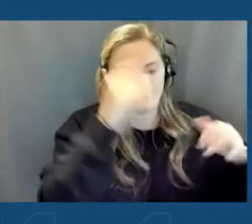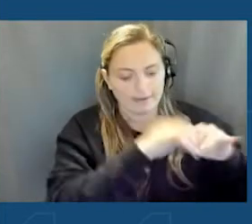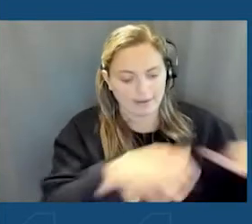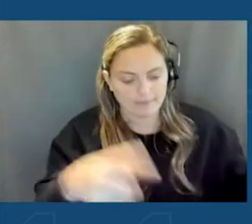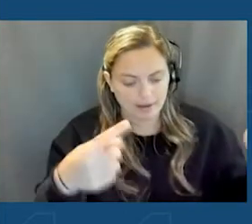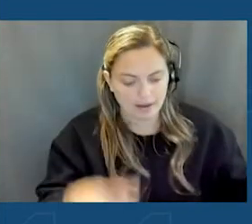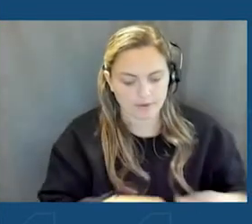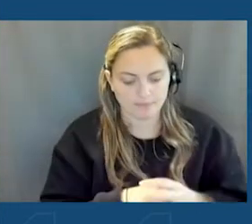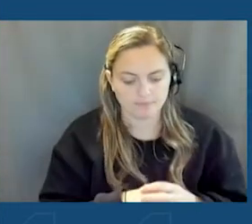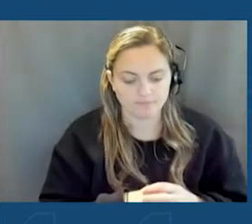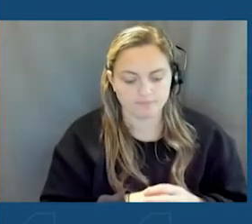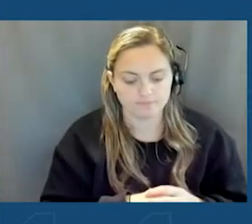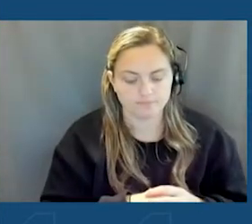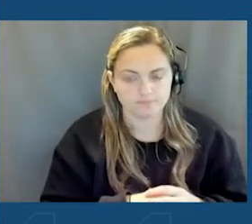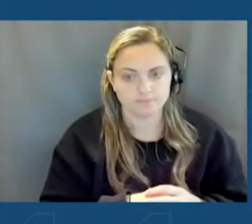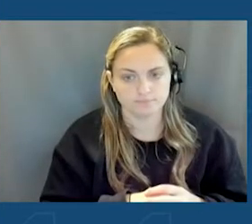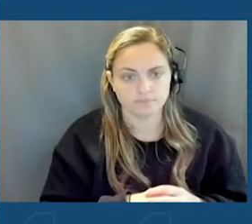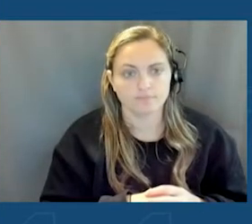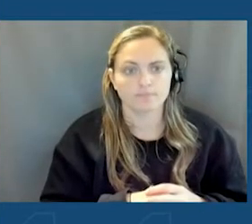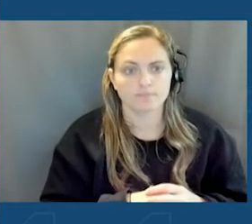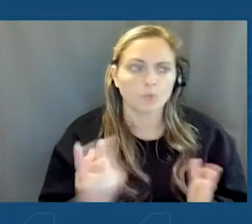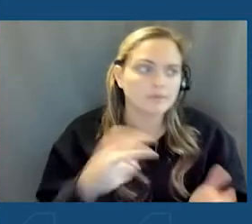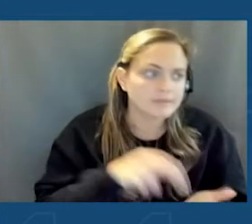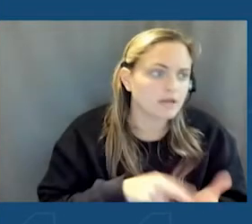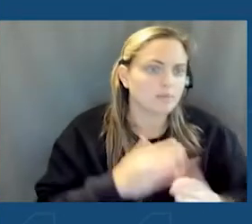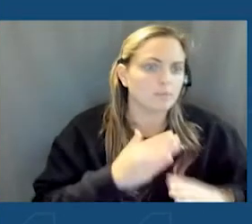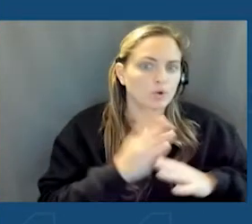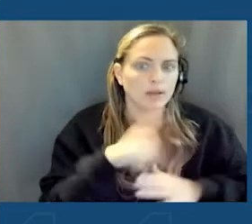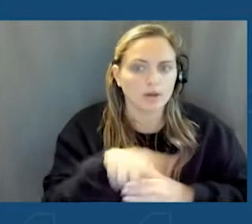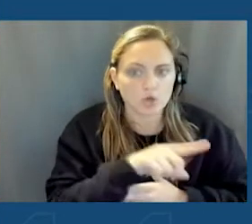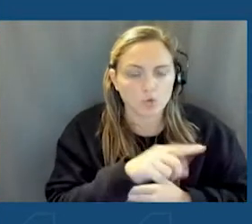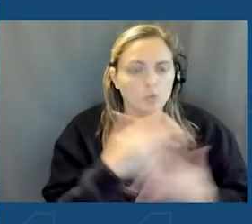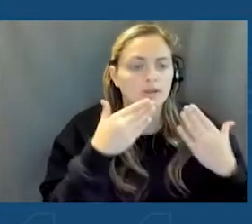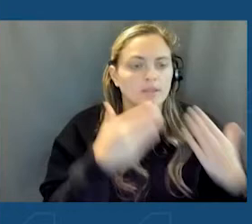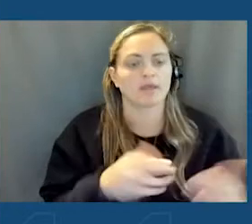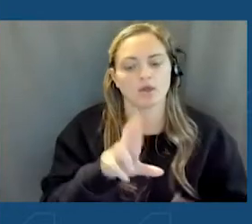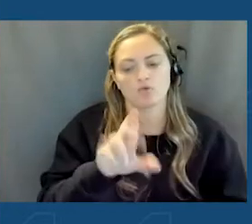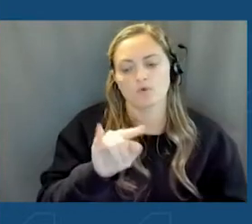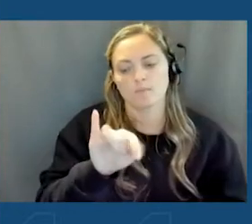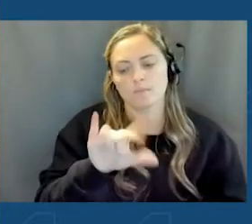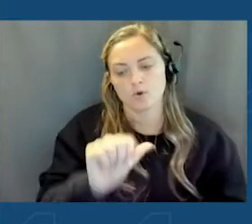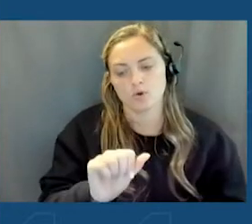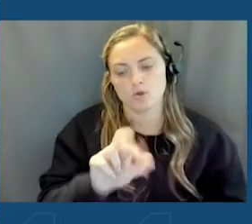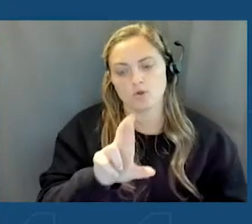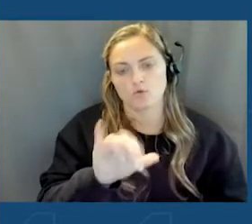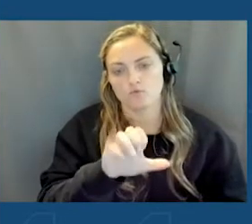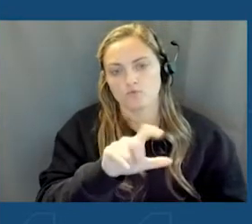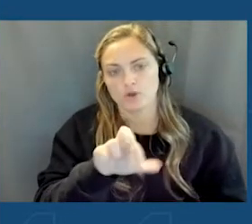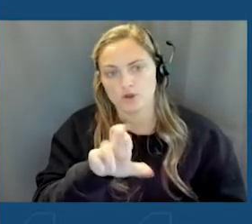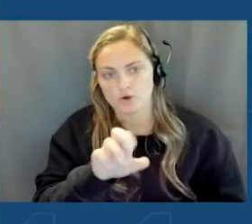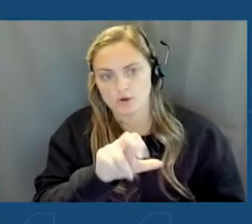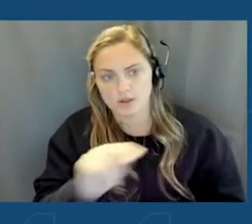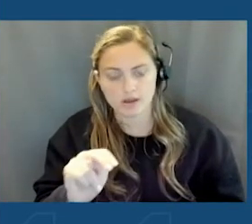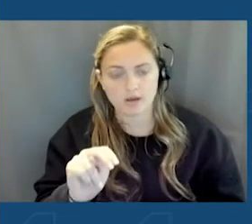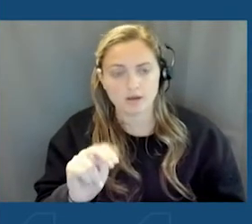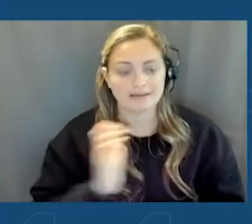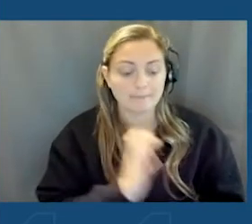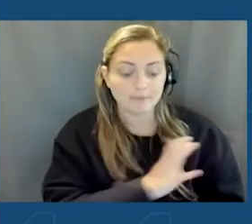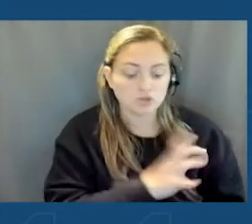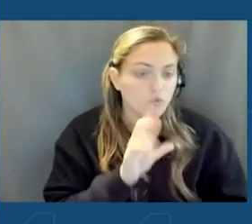I'm going to continue to stand up and say, we protect you, and I want to thank Roberta Reardon, our Commissioner of Labor, for what she did during